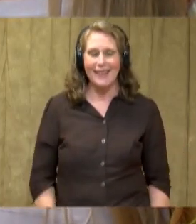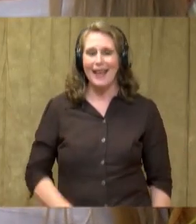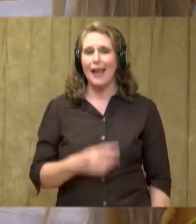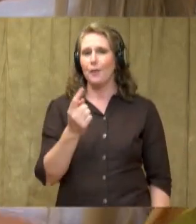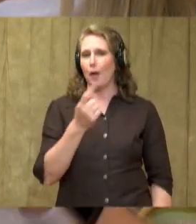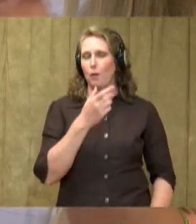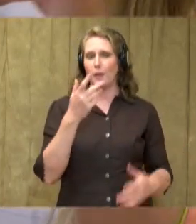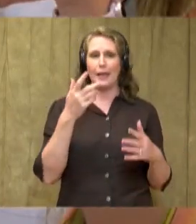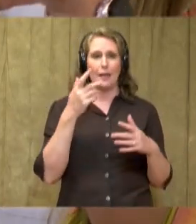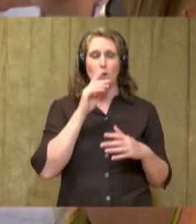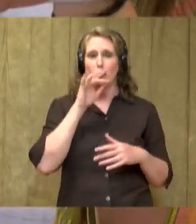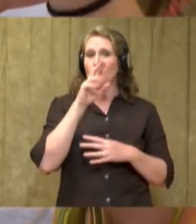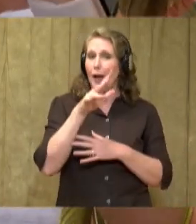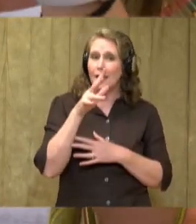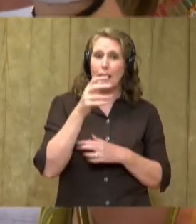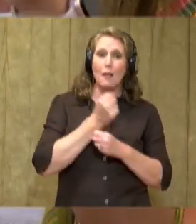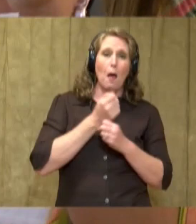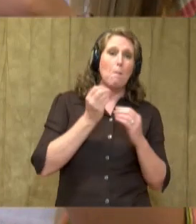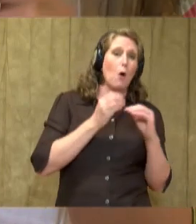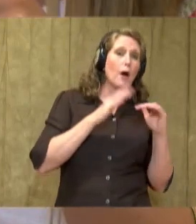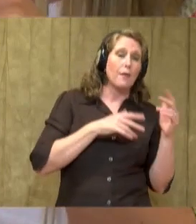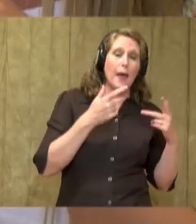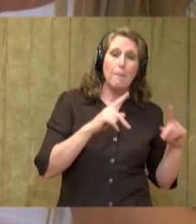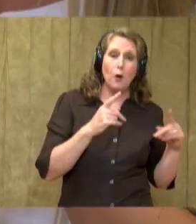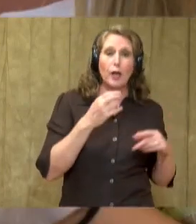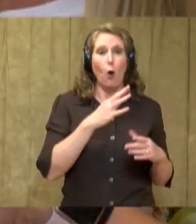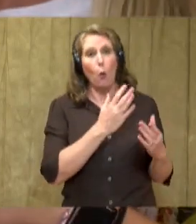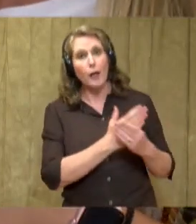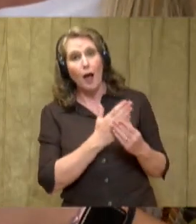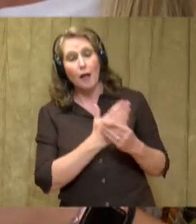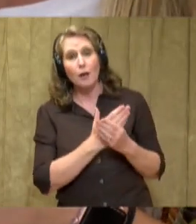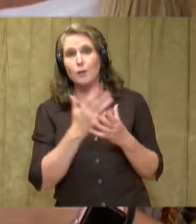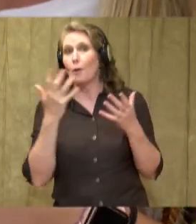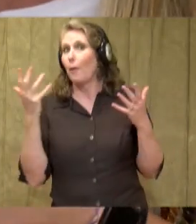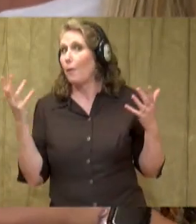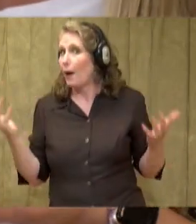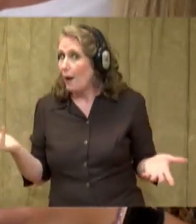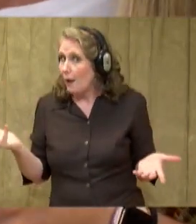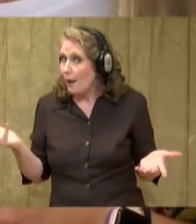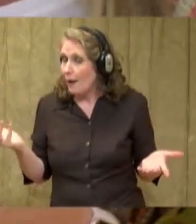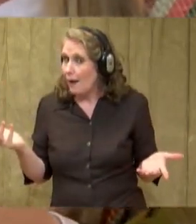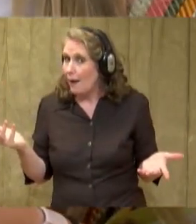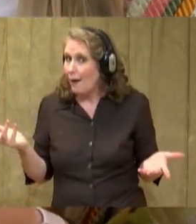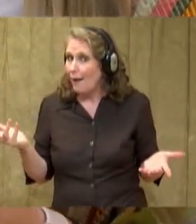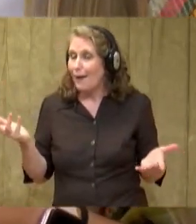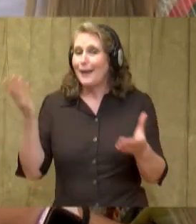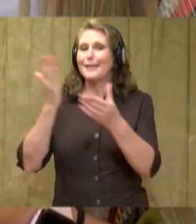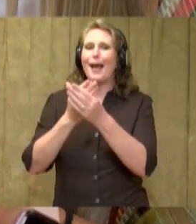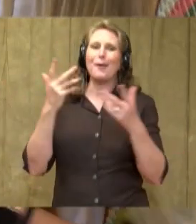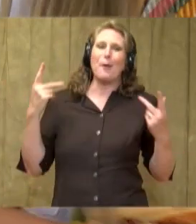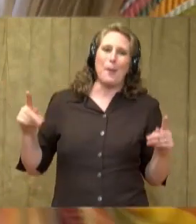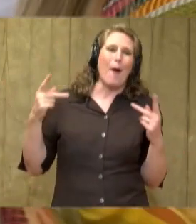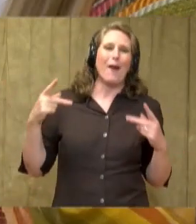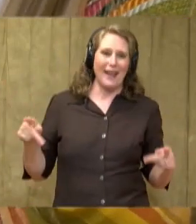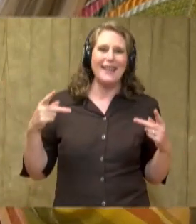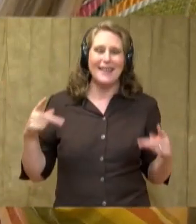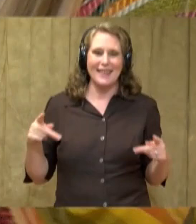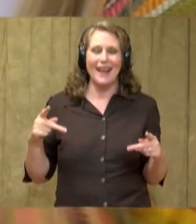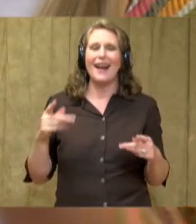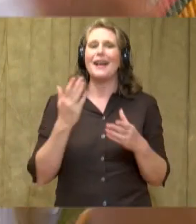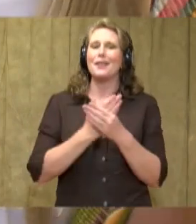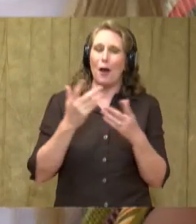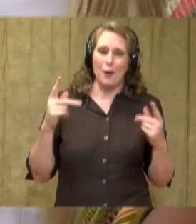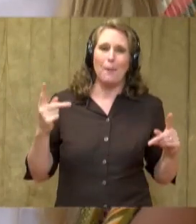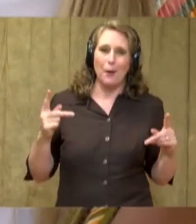only thing dragons love more than parties or tacos is taco parties. Taco parties